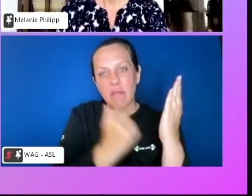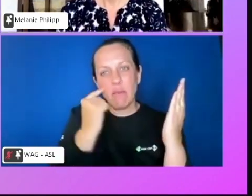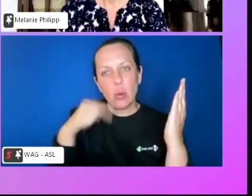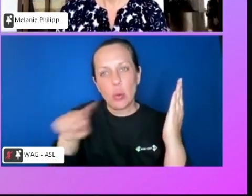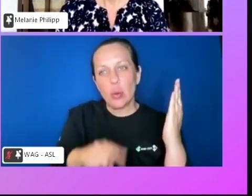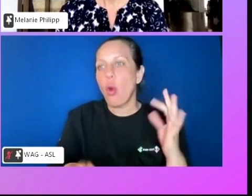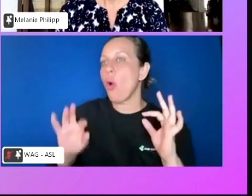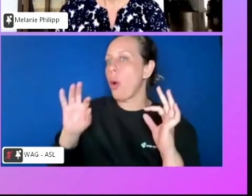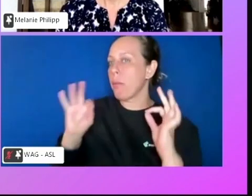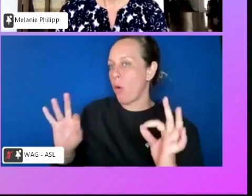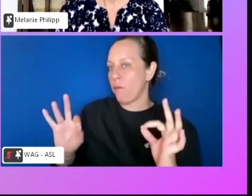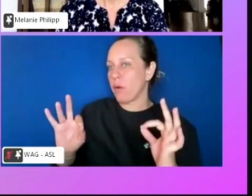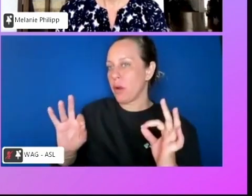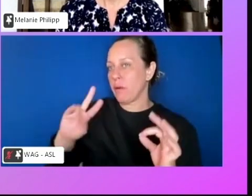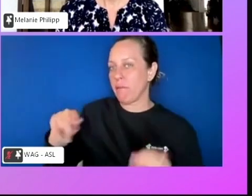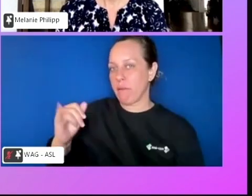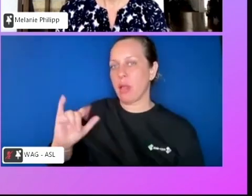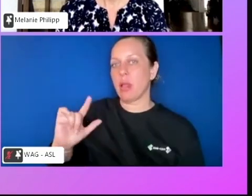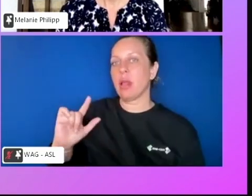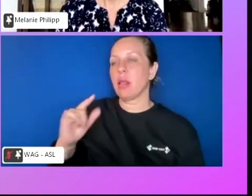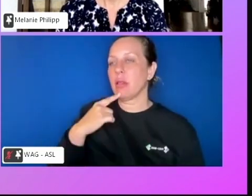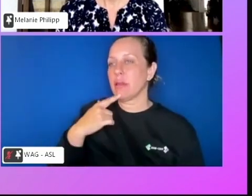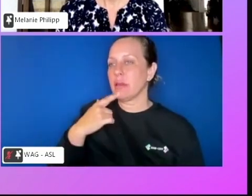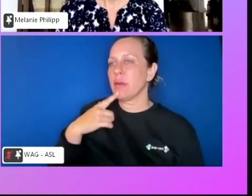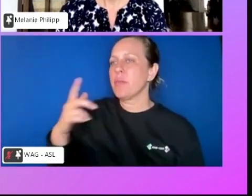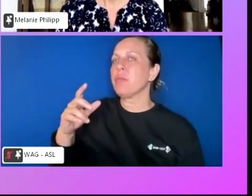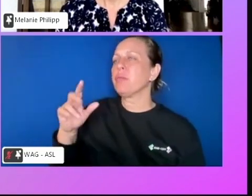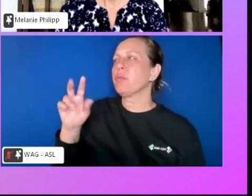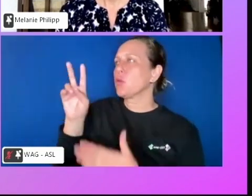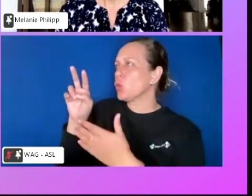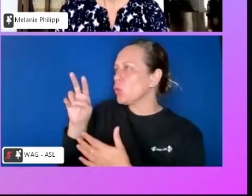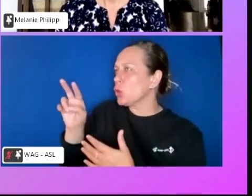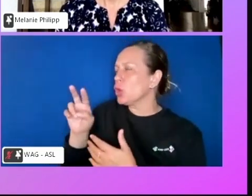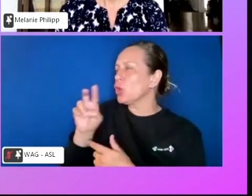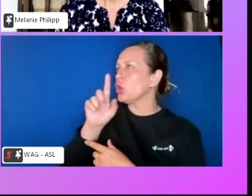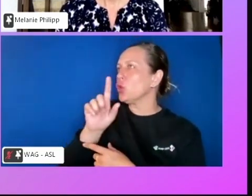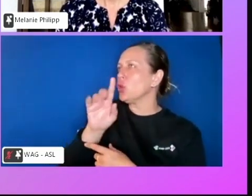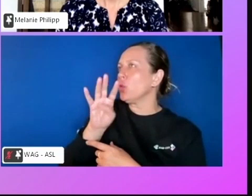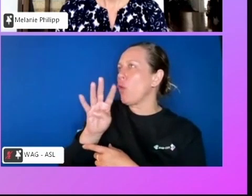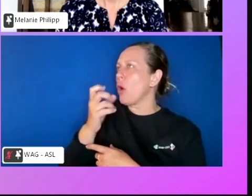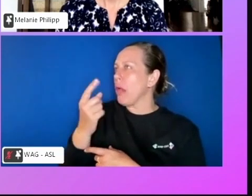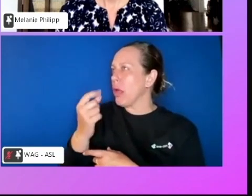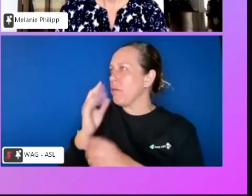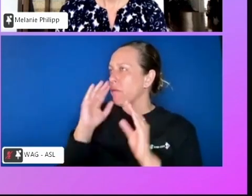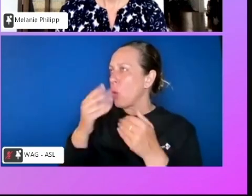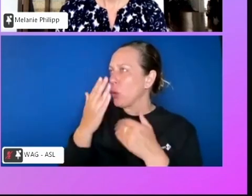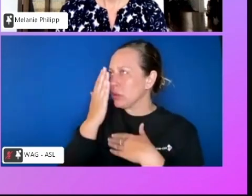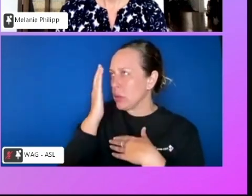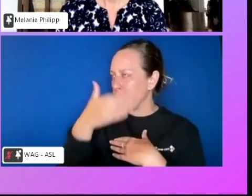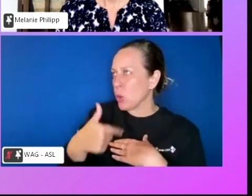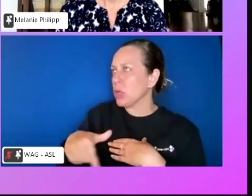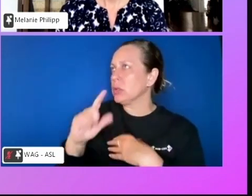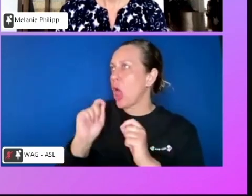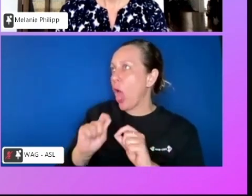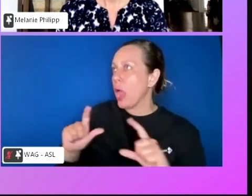Perfect. Okay, next one. Based on 2.4.11, focus appearance. Question is enlarging an